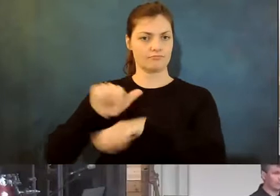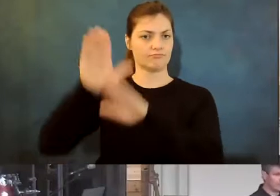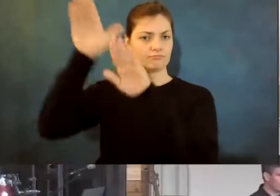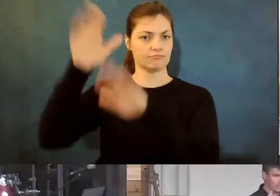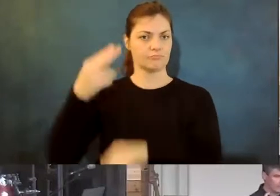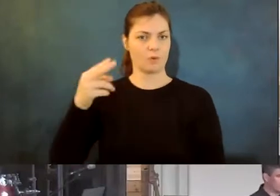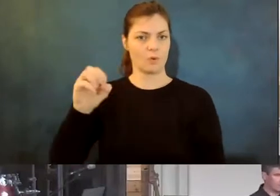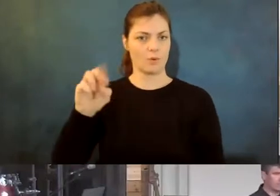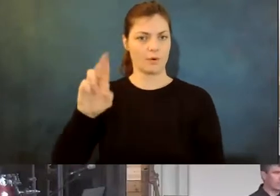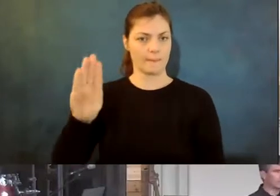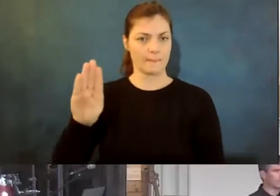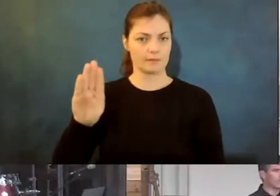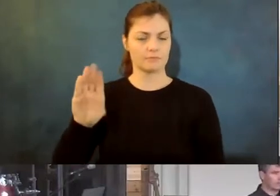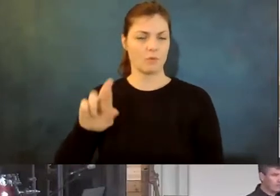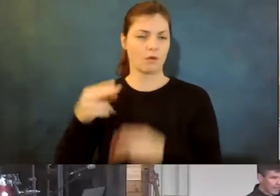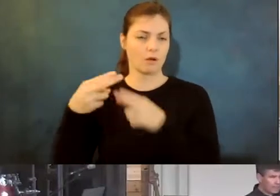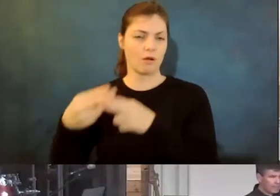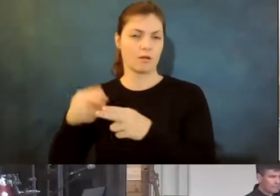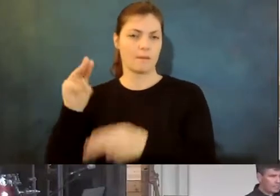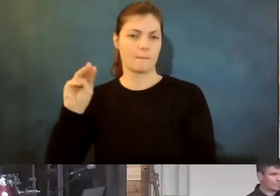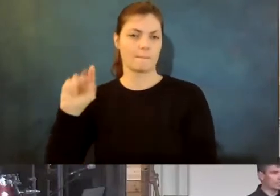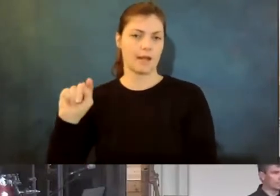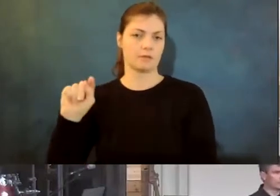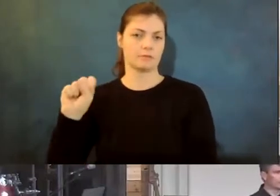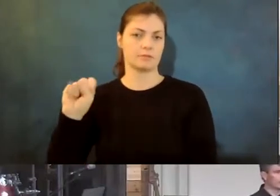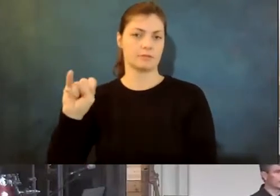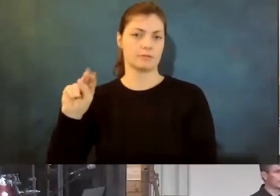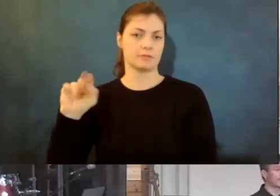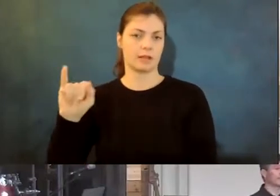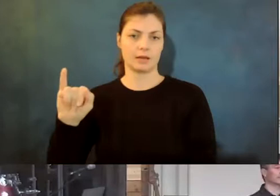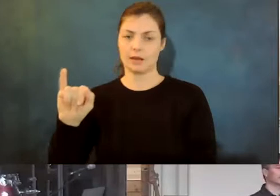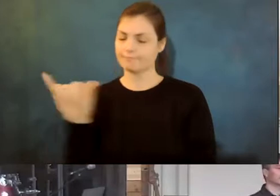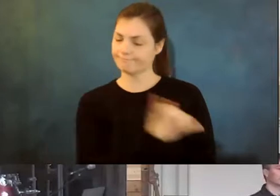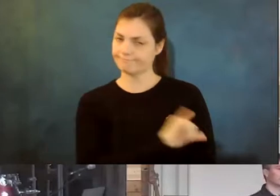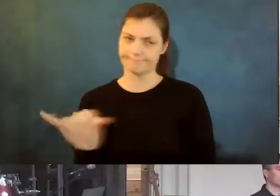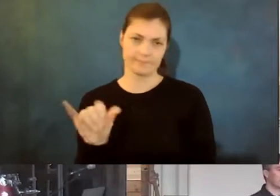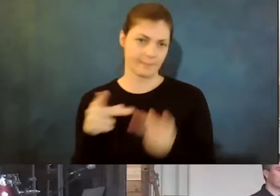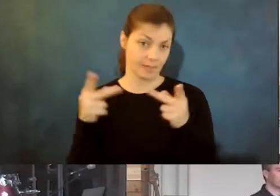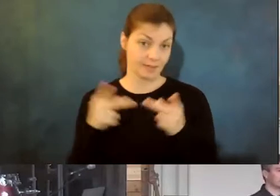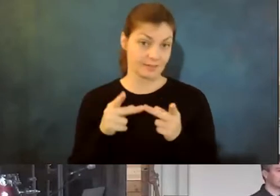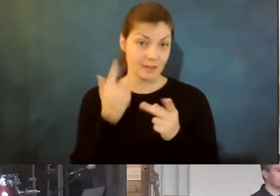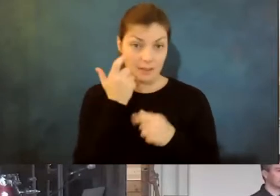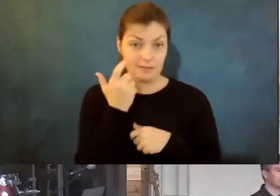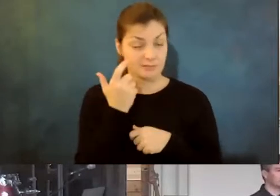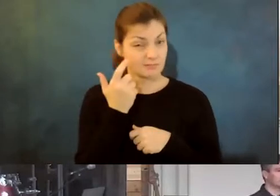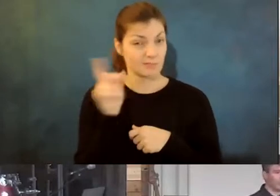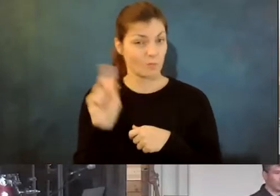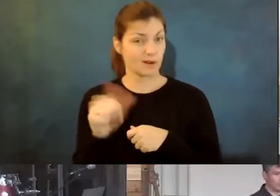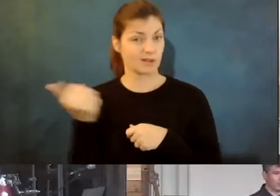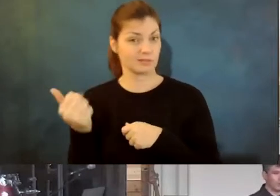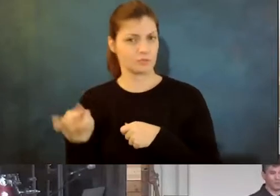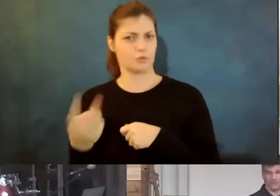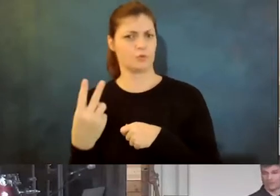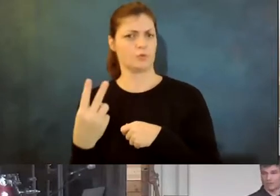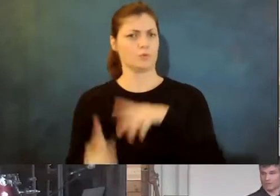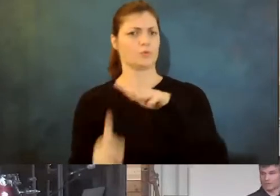God, Mount Sinai, same place. And I believe it happened at the exact same place. And I think that's interesting because where else do those two show up?